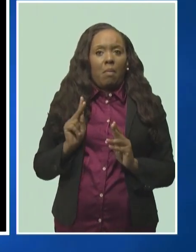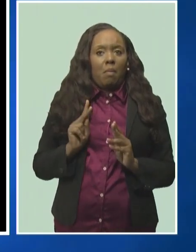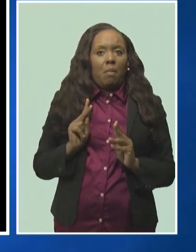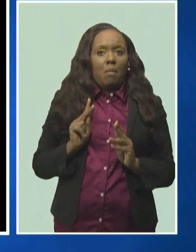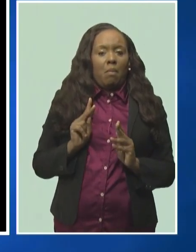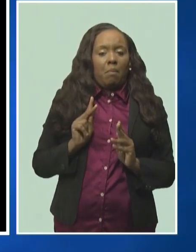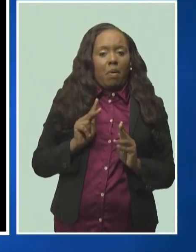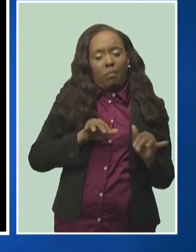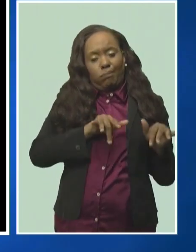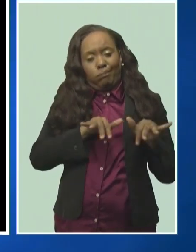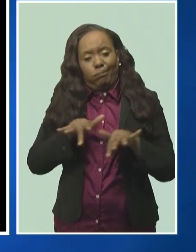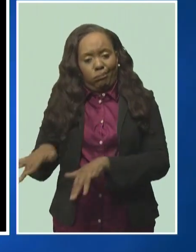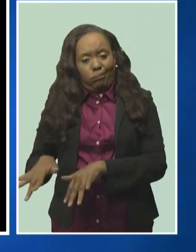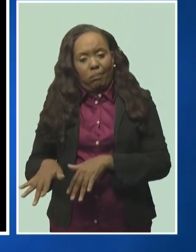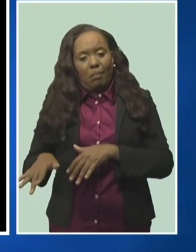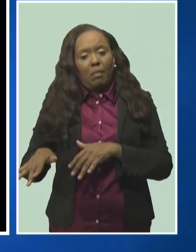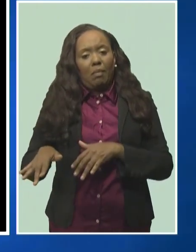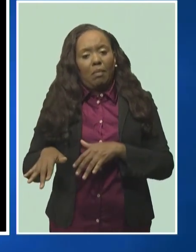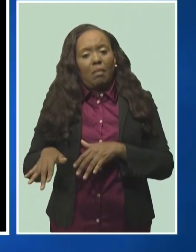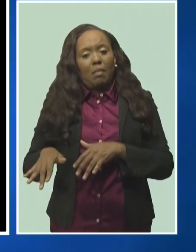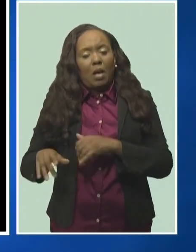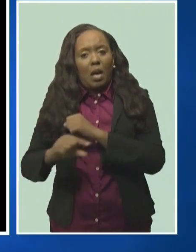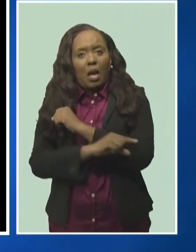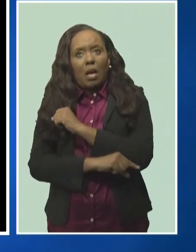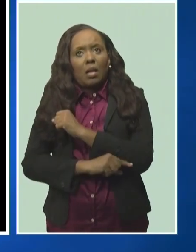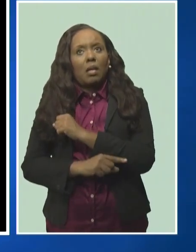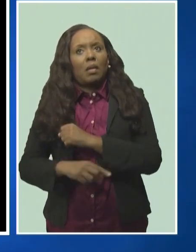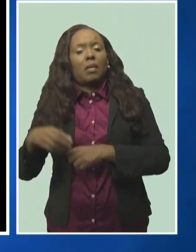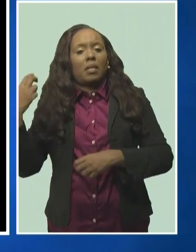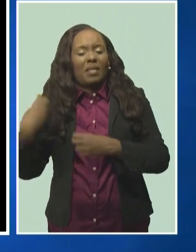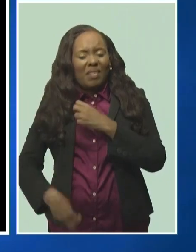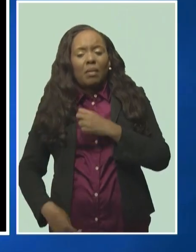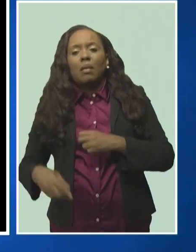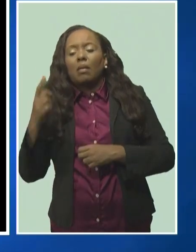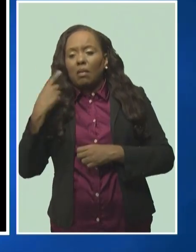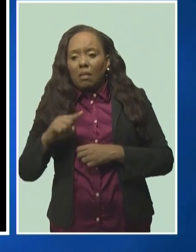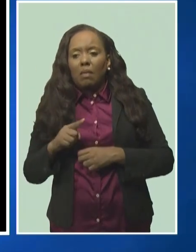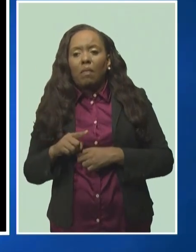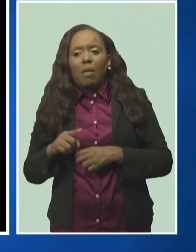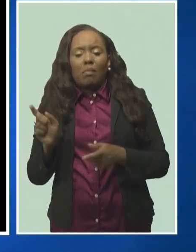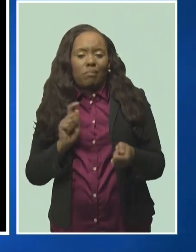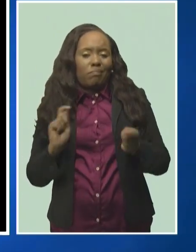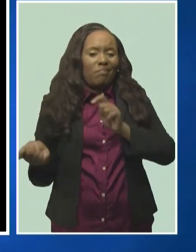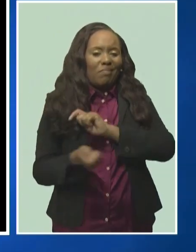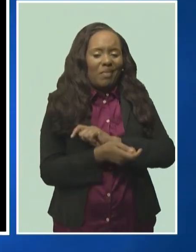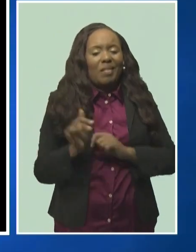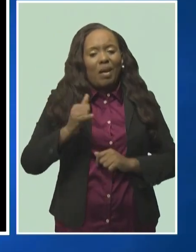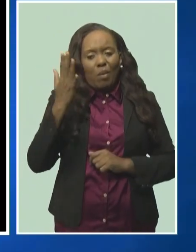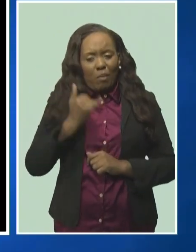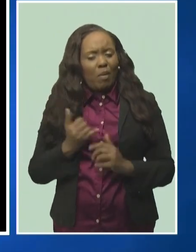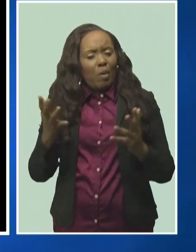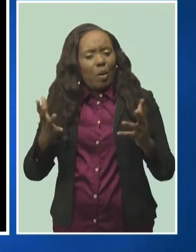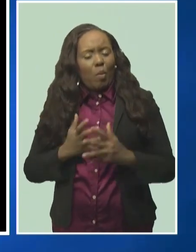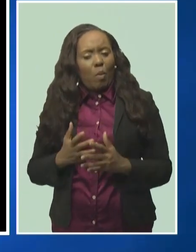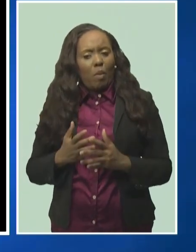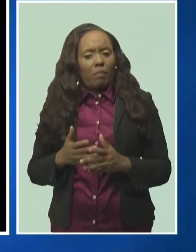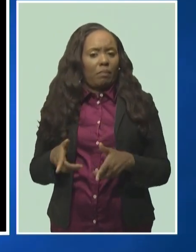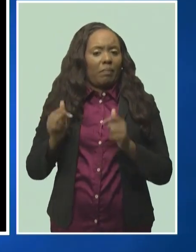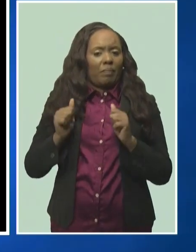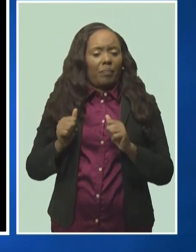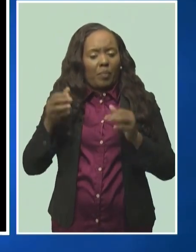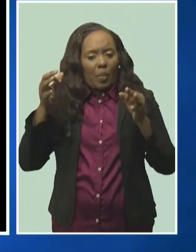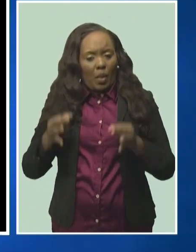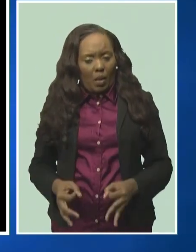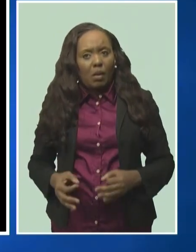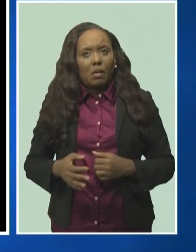those things will be difficult to reverse. That's why we're asking for provisional measures on an urgent basis. When that is done, we go back